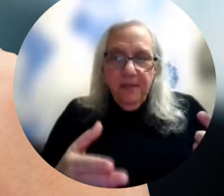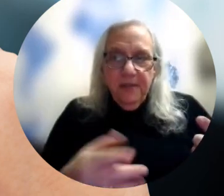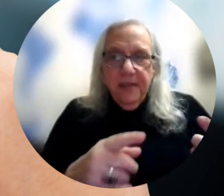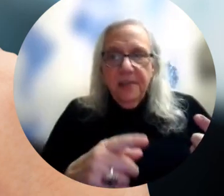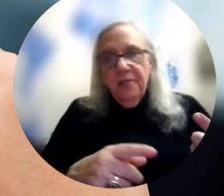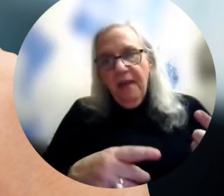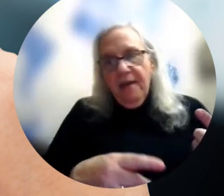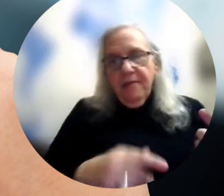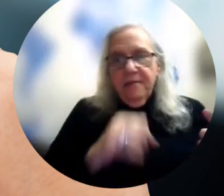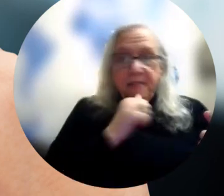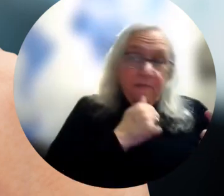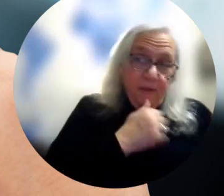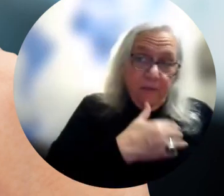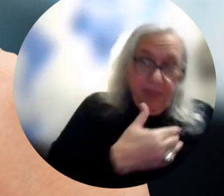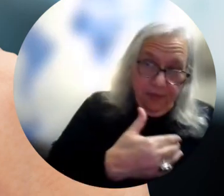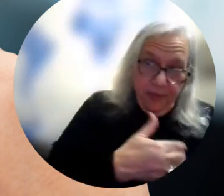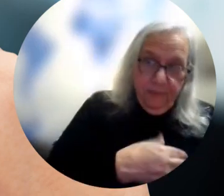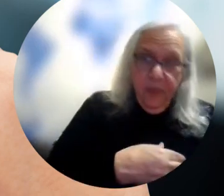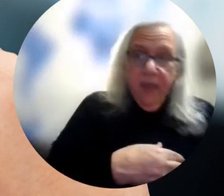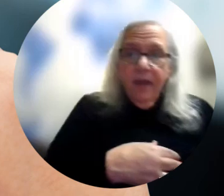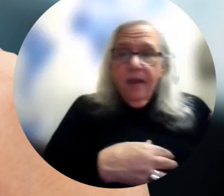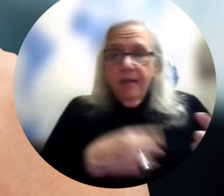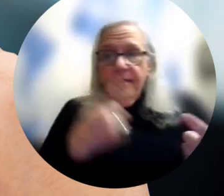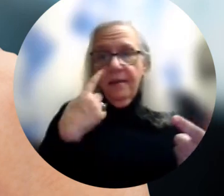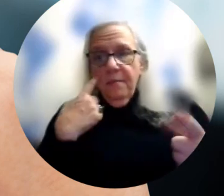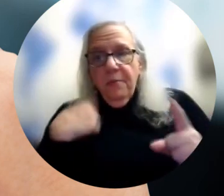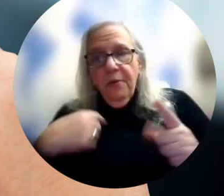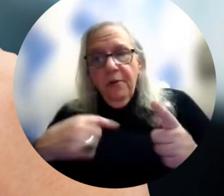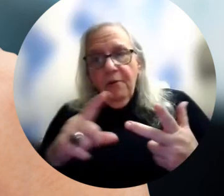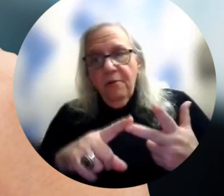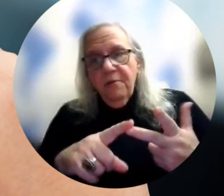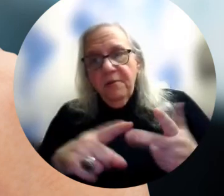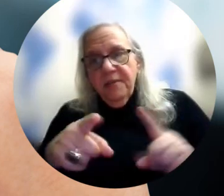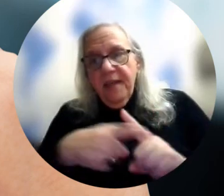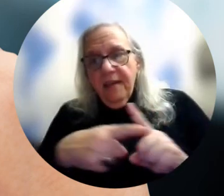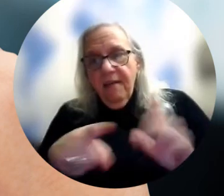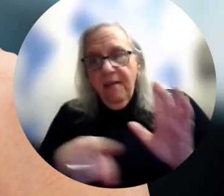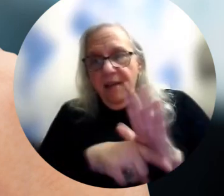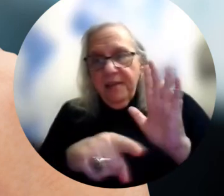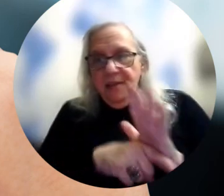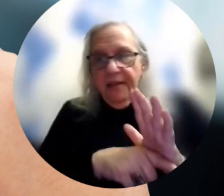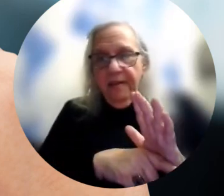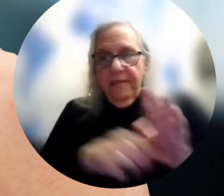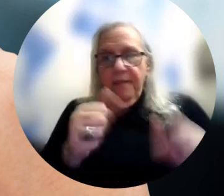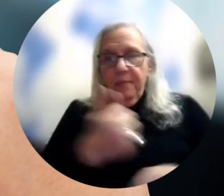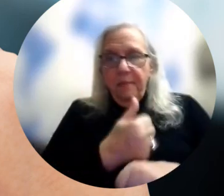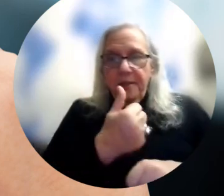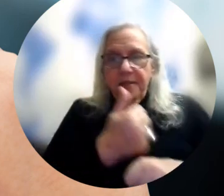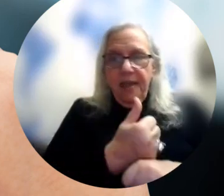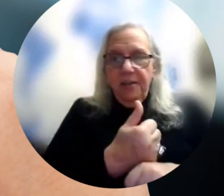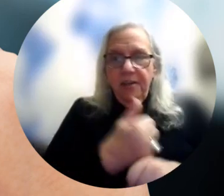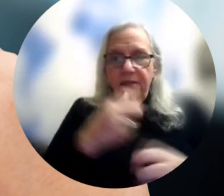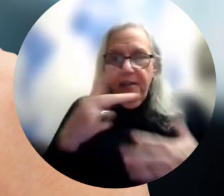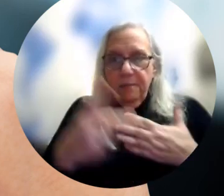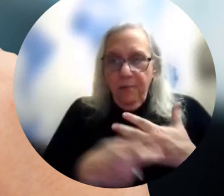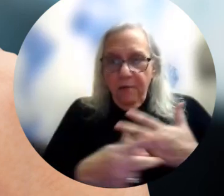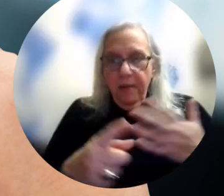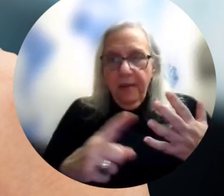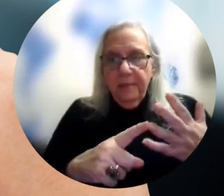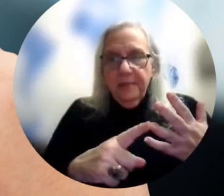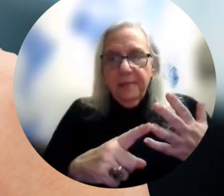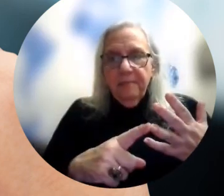of these services or how they're suffering without them, the pros and cons of implementation of